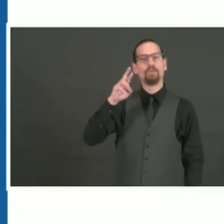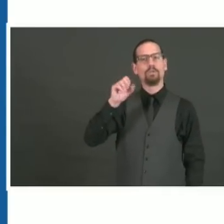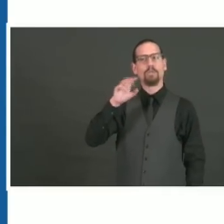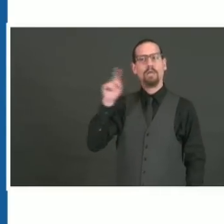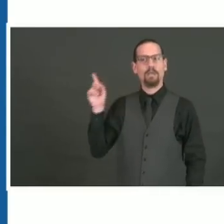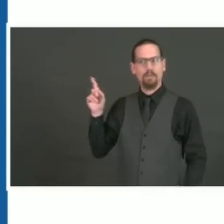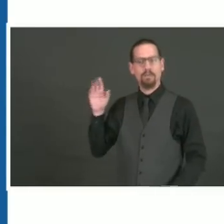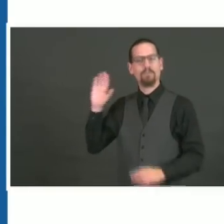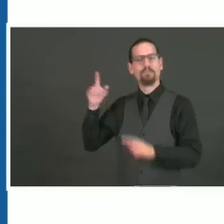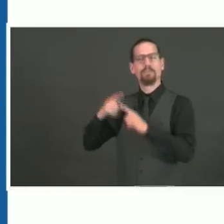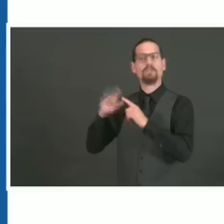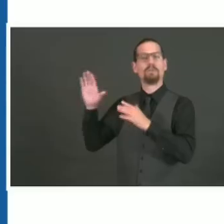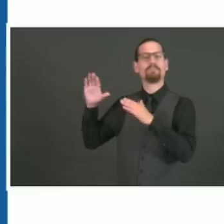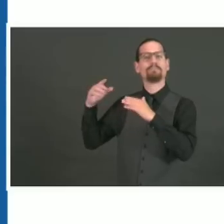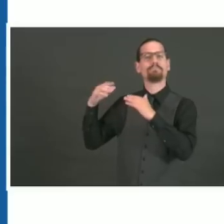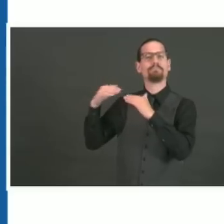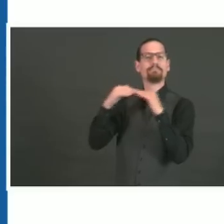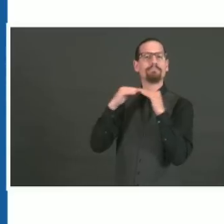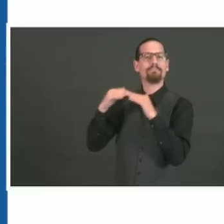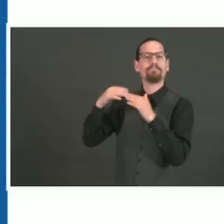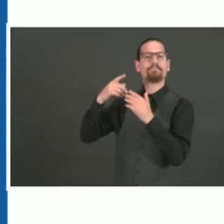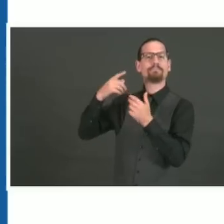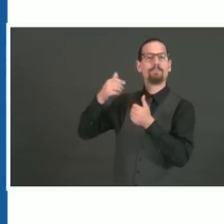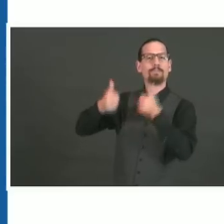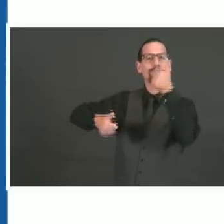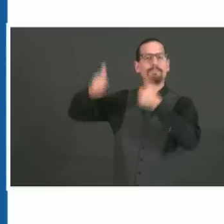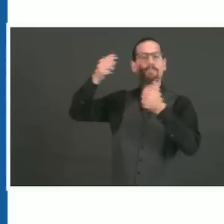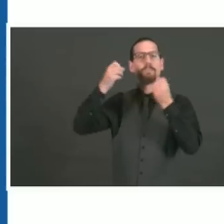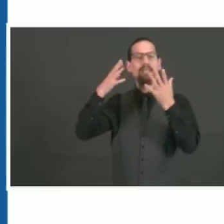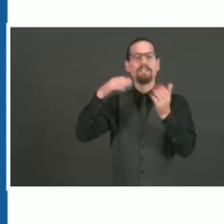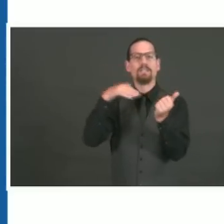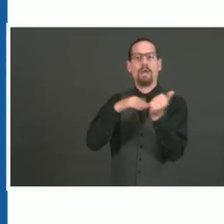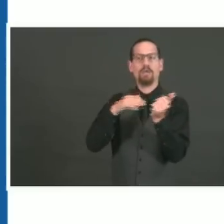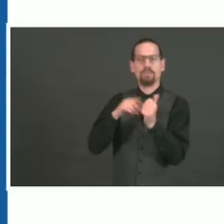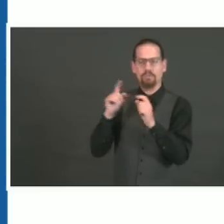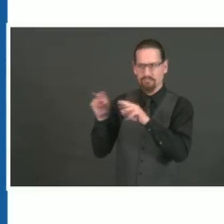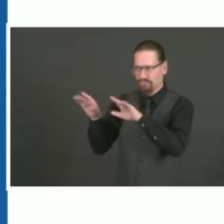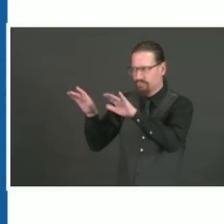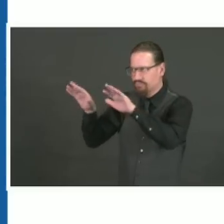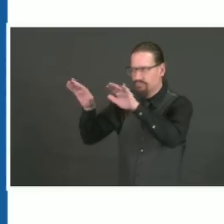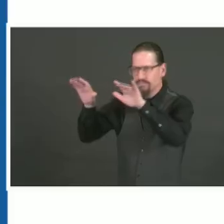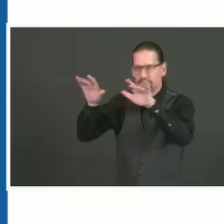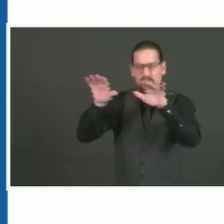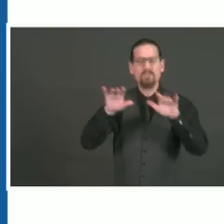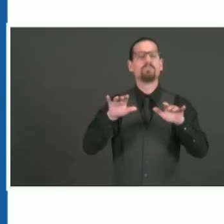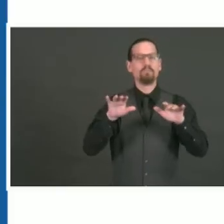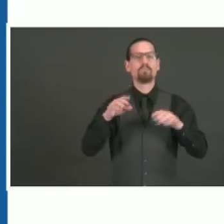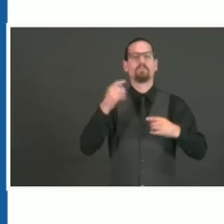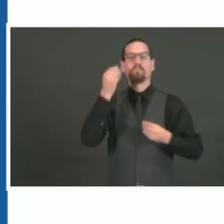into this, and we are prepared. We are prepared to send teams in to make these swift judgments.